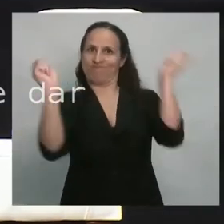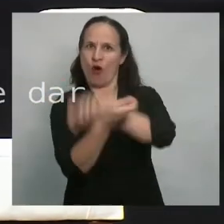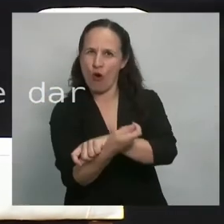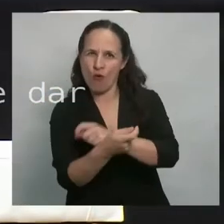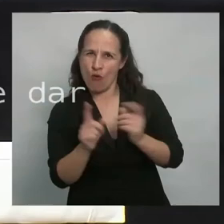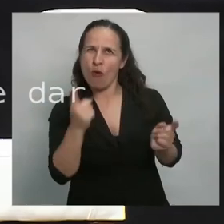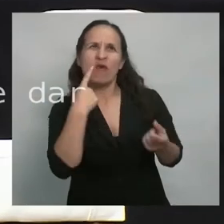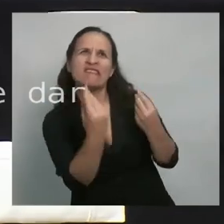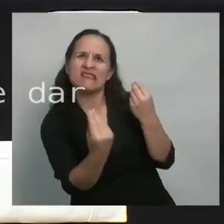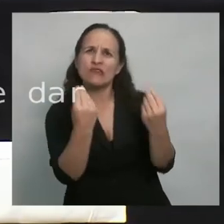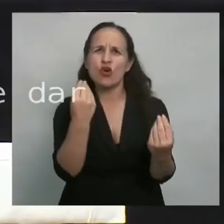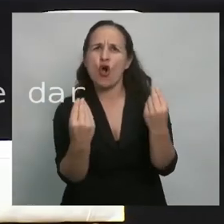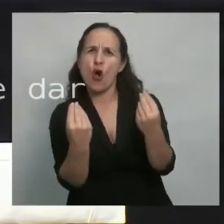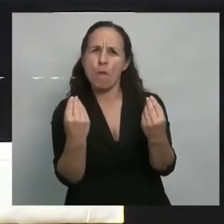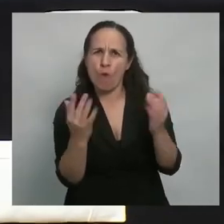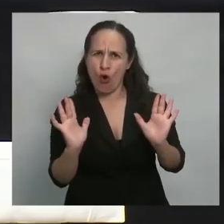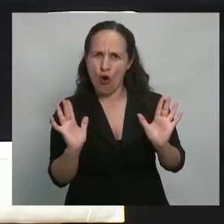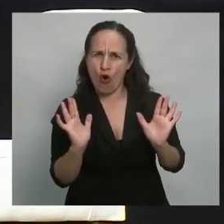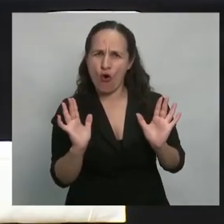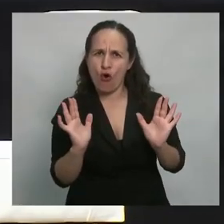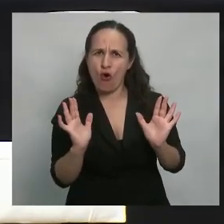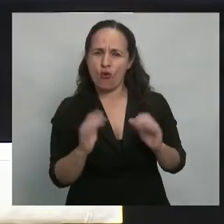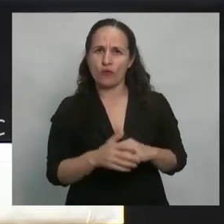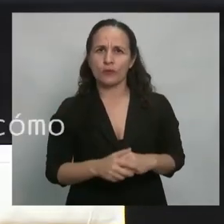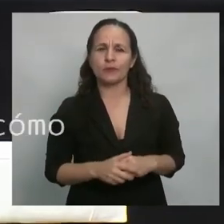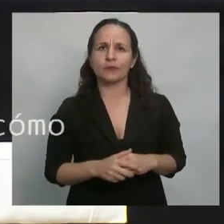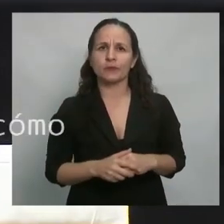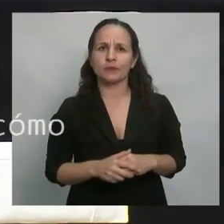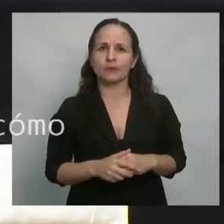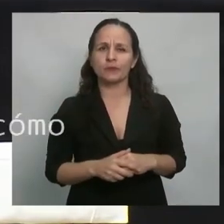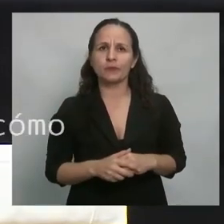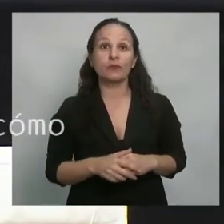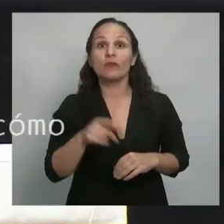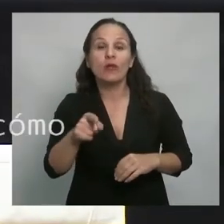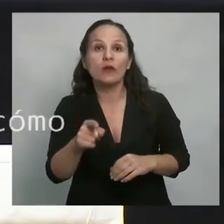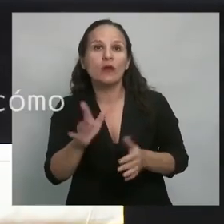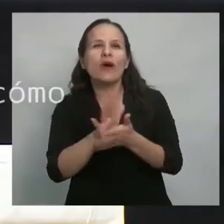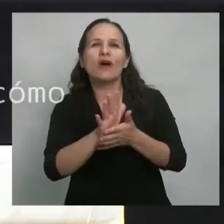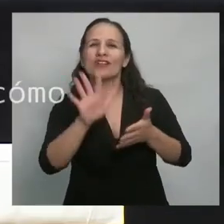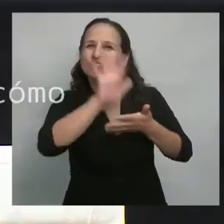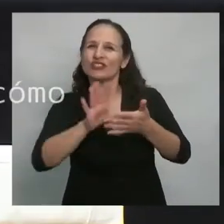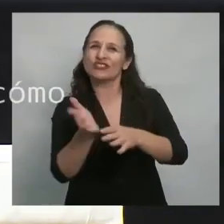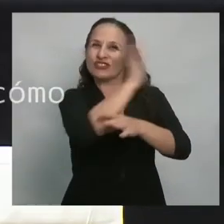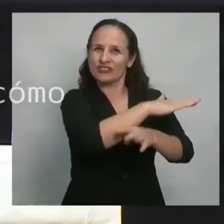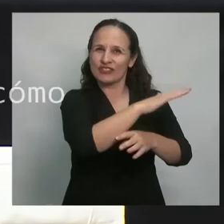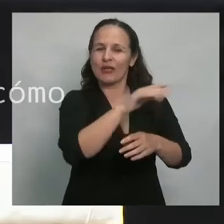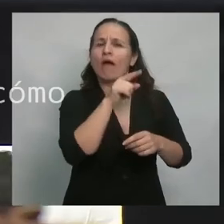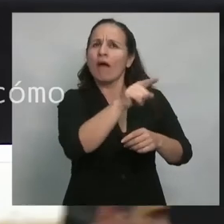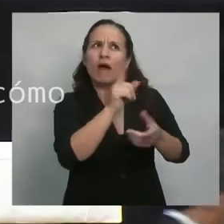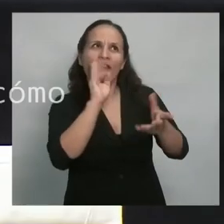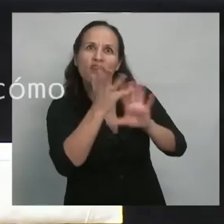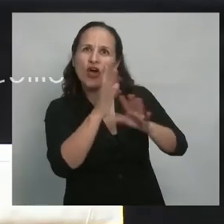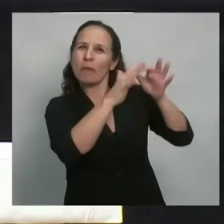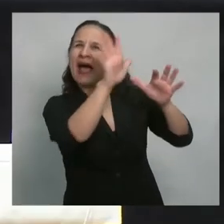but rather how the West produces insecurity in the region. They show us how humanitarian aid